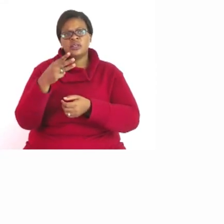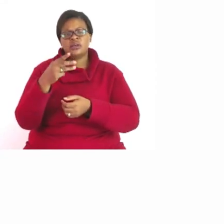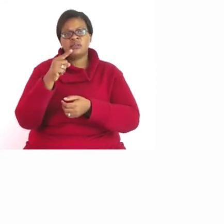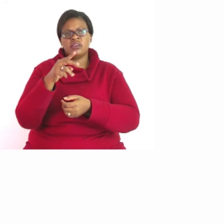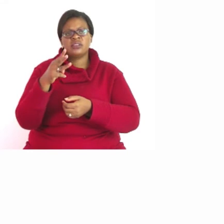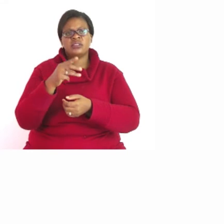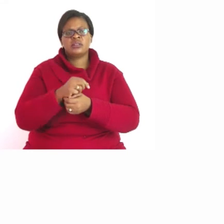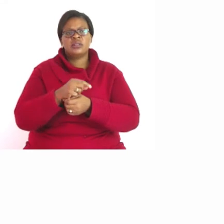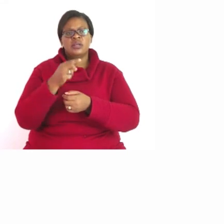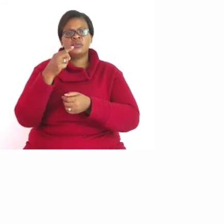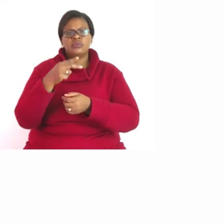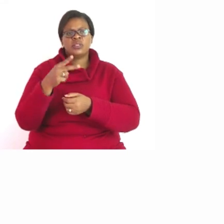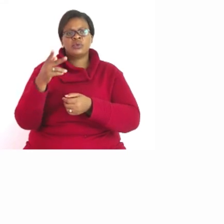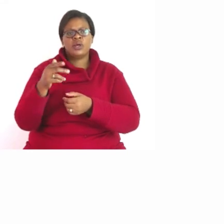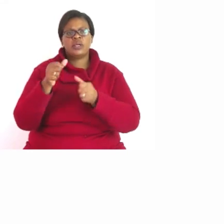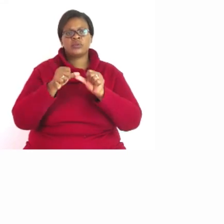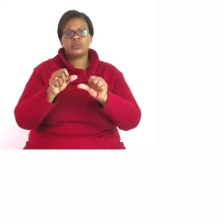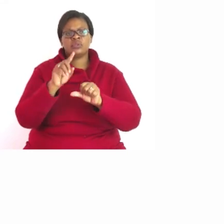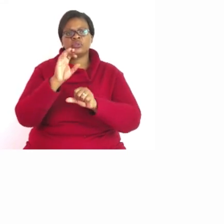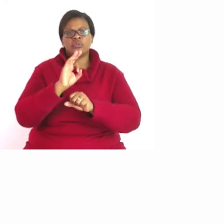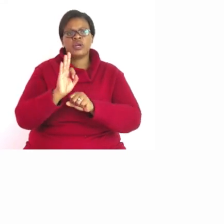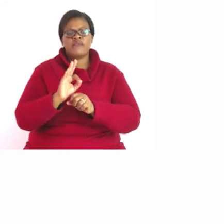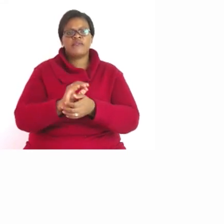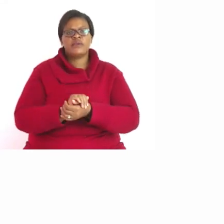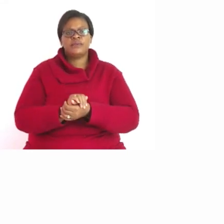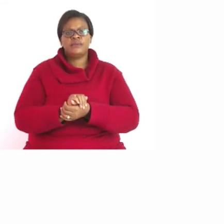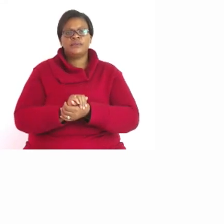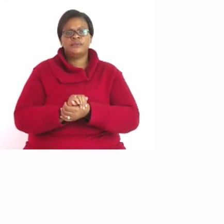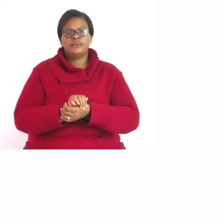21, until F. Then we move to